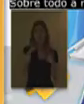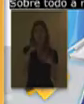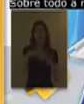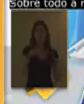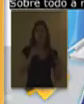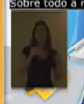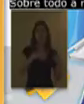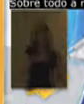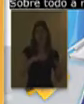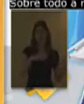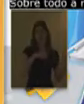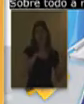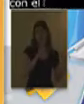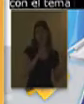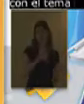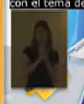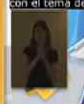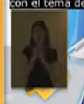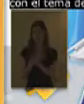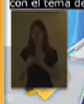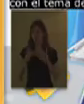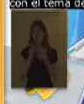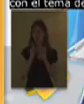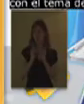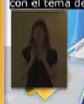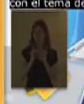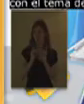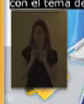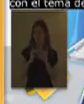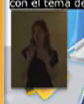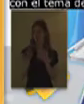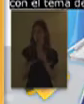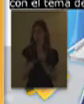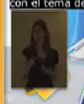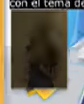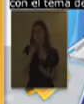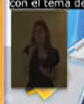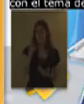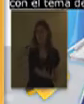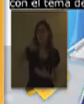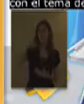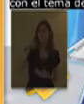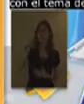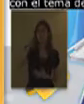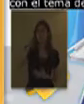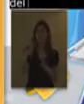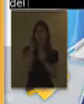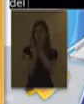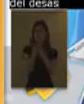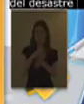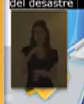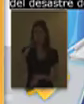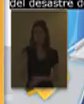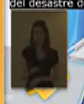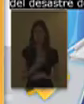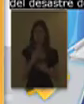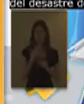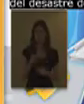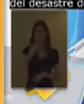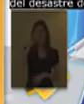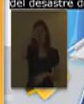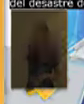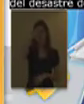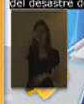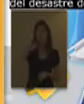We had 2010, the analog switch off, and the DTT has not met all